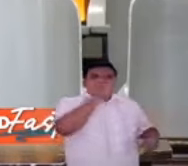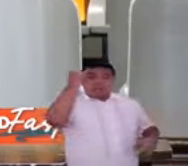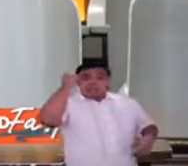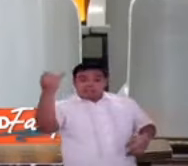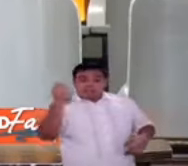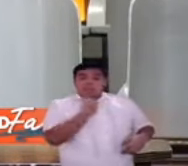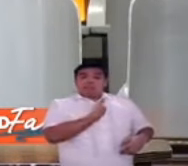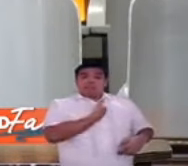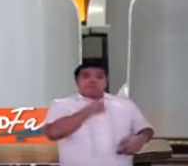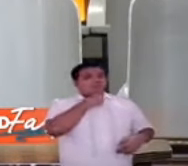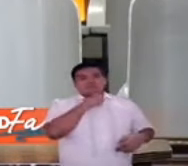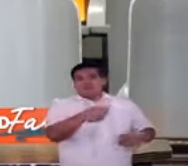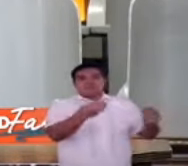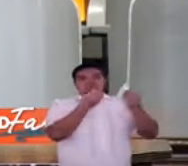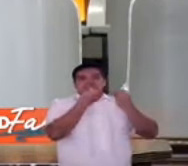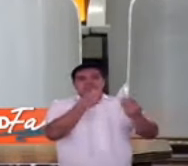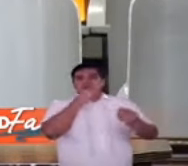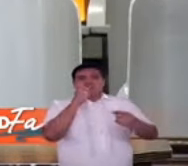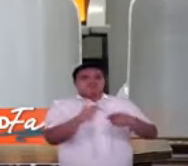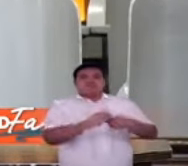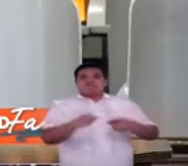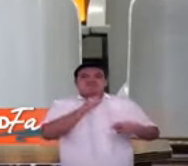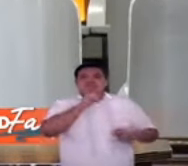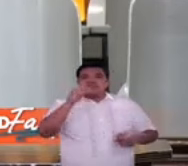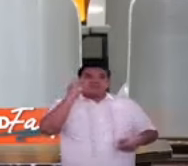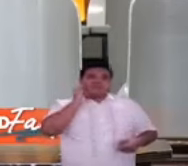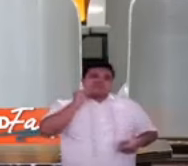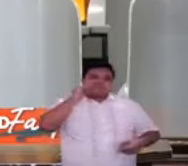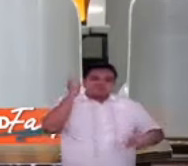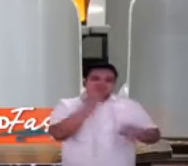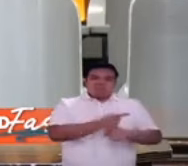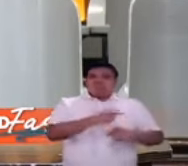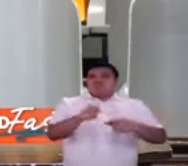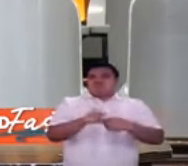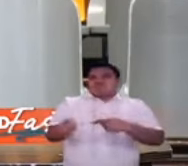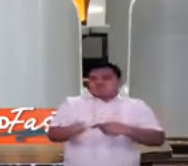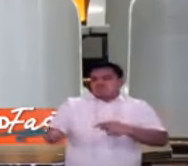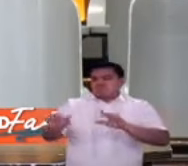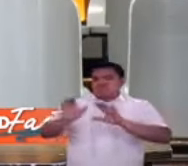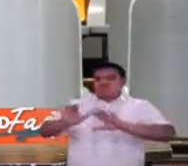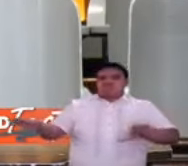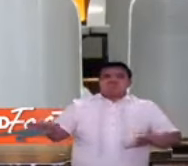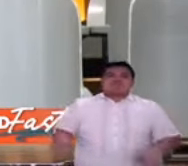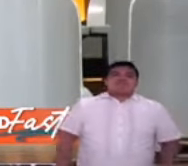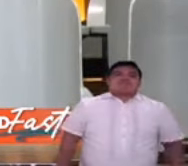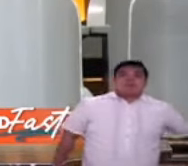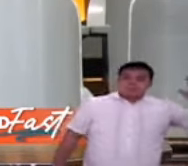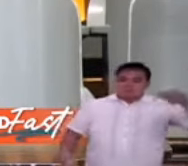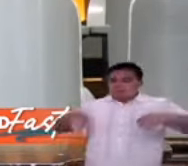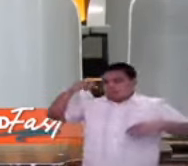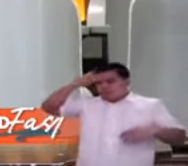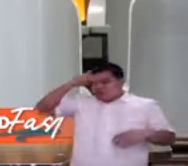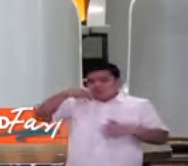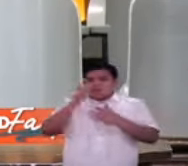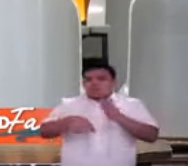they themselves have not really experienced the right kind of training in their children. Proverbs chapter